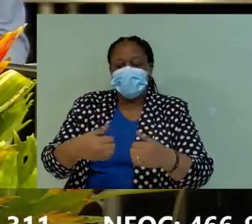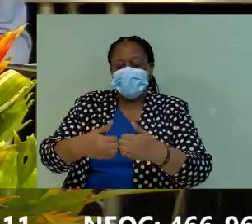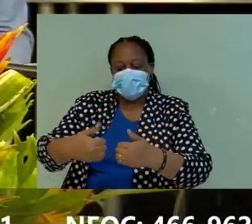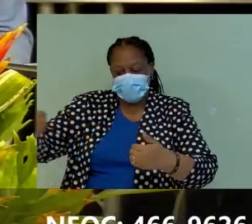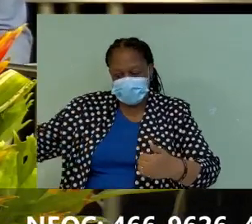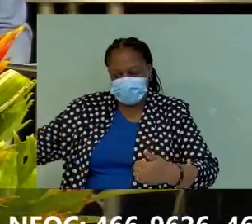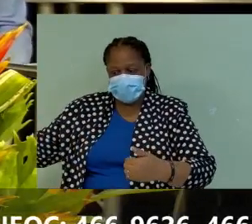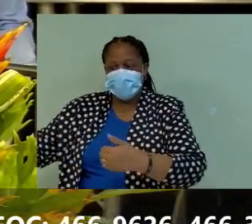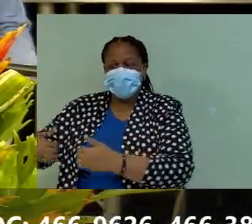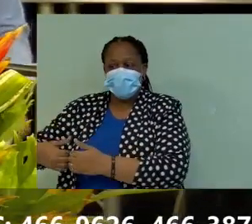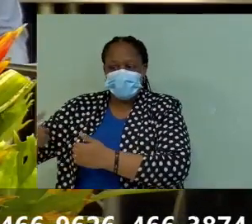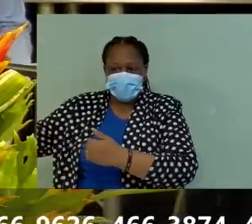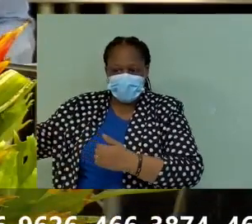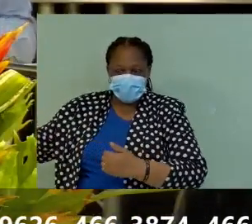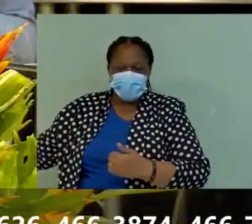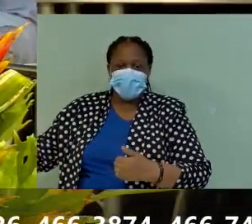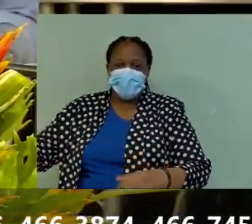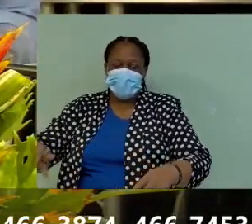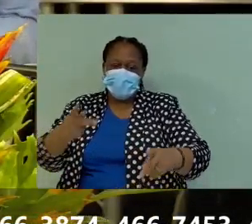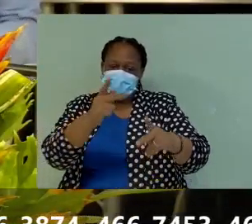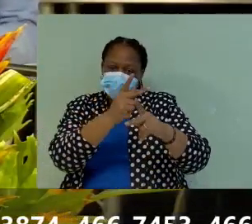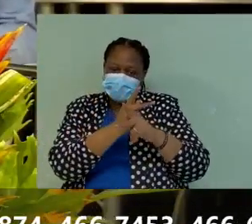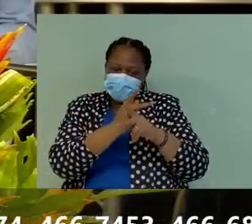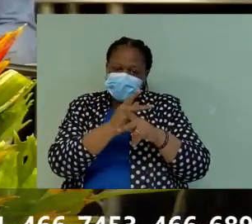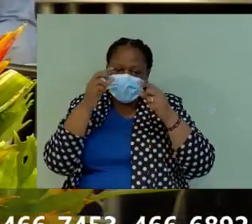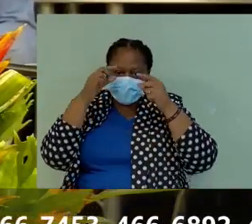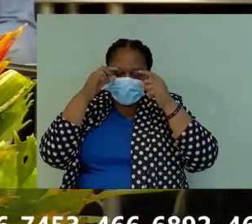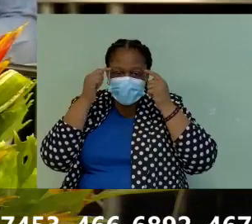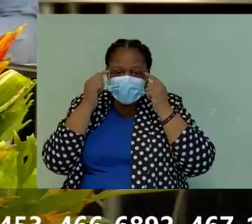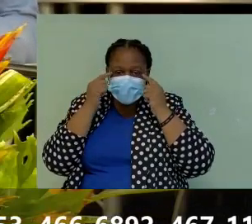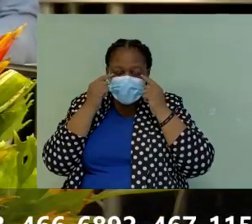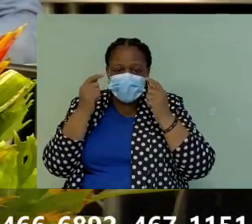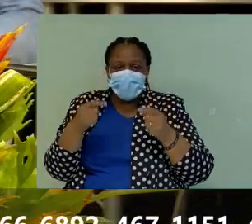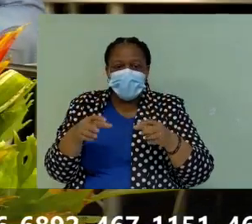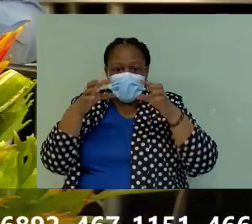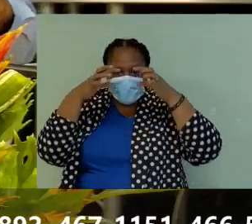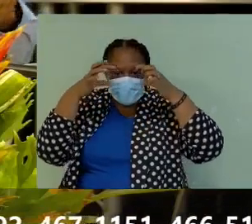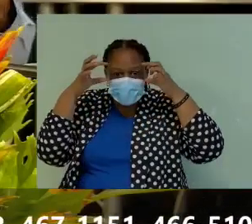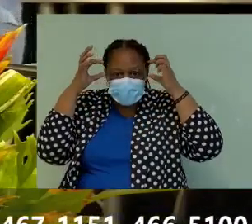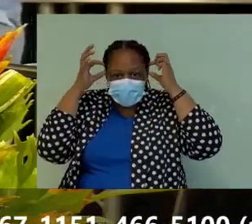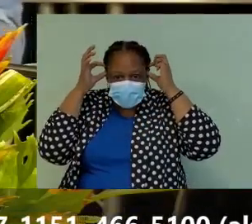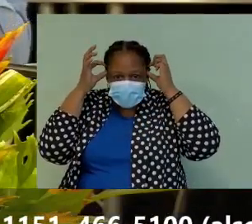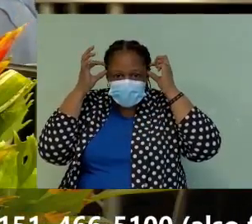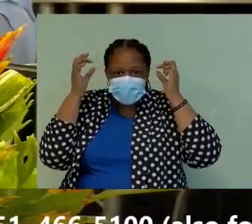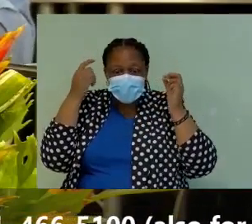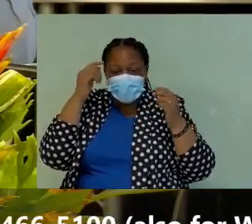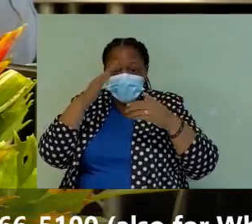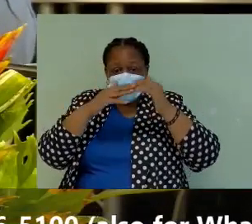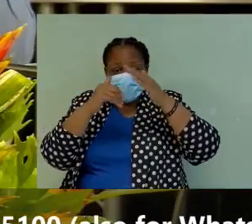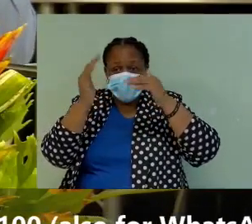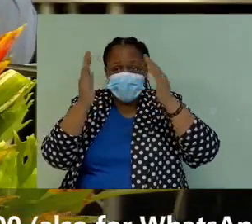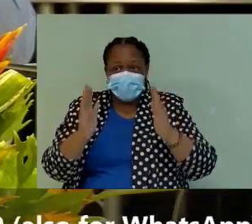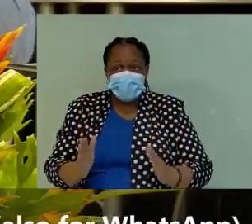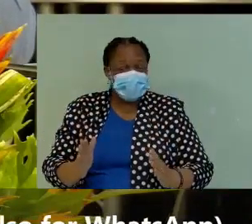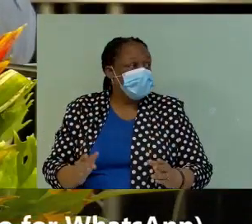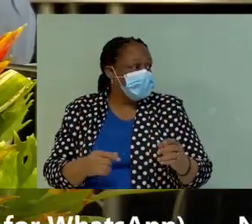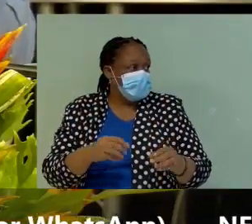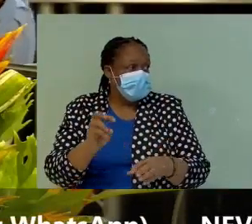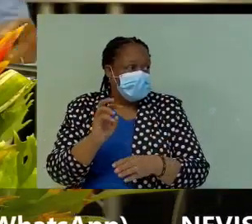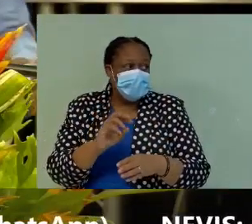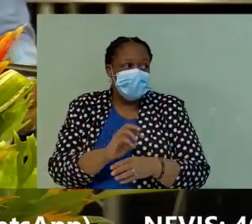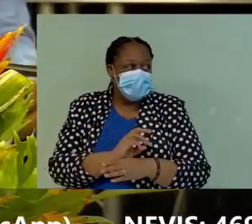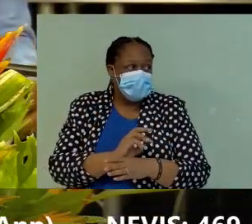apart. Protect your eyes. Wear your goggles. It is very important. Wear